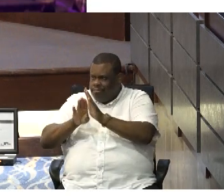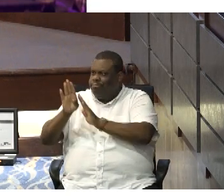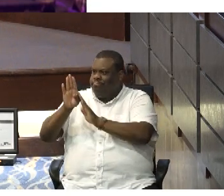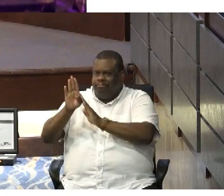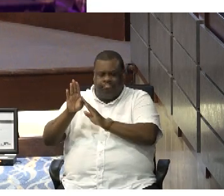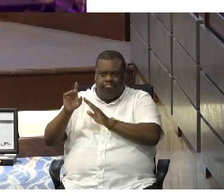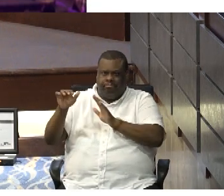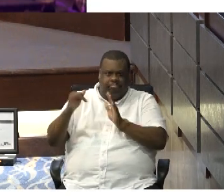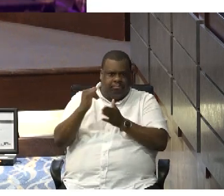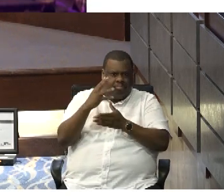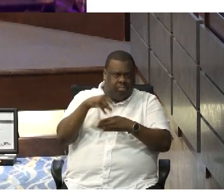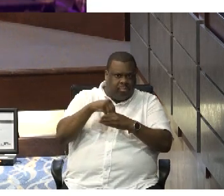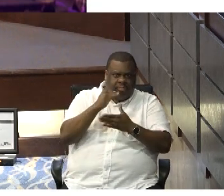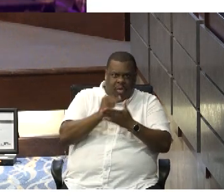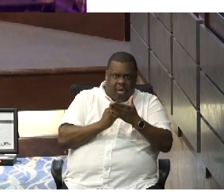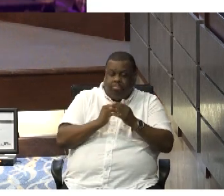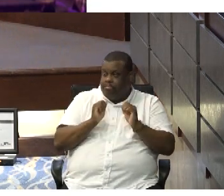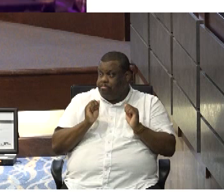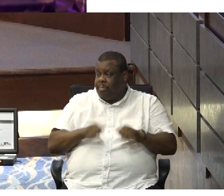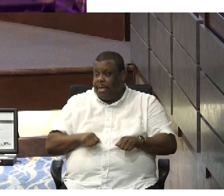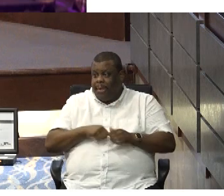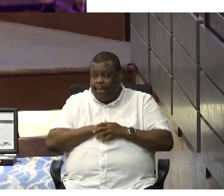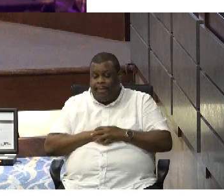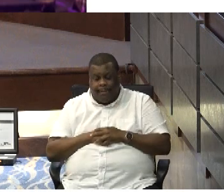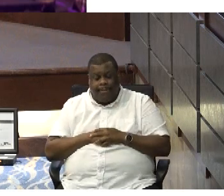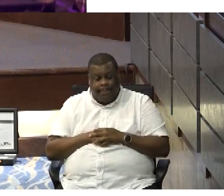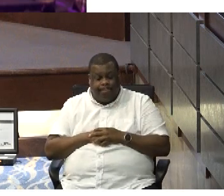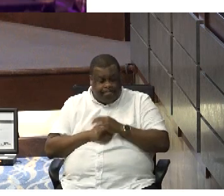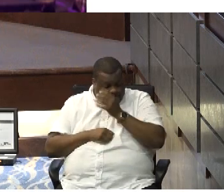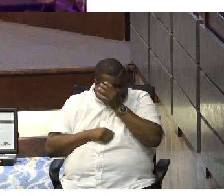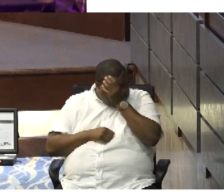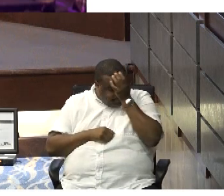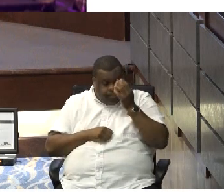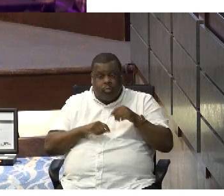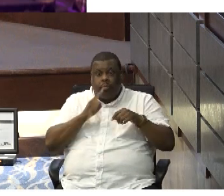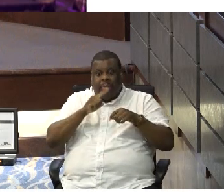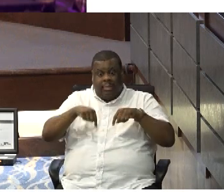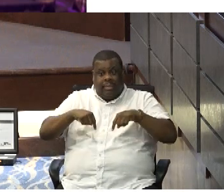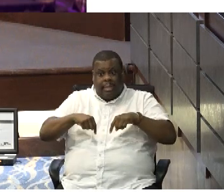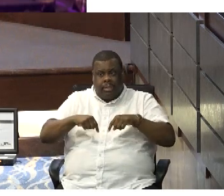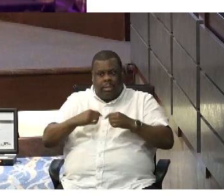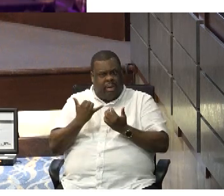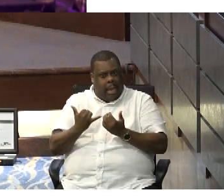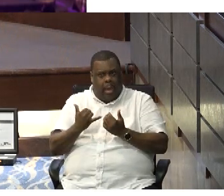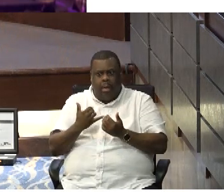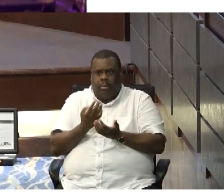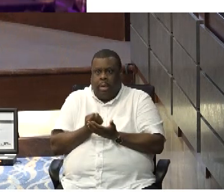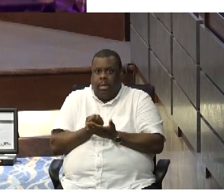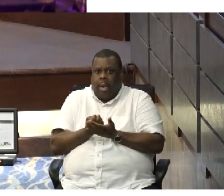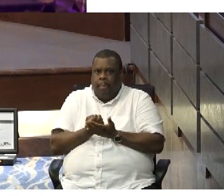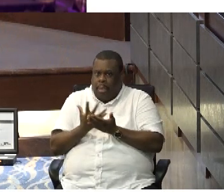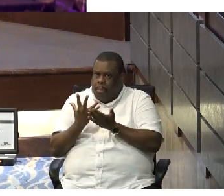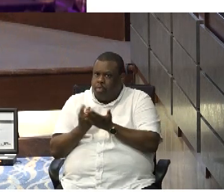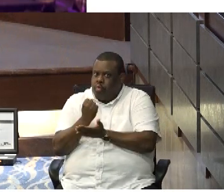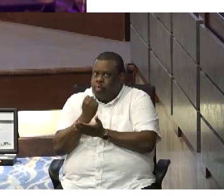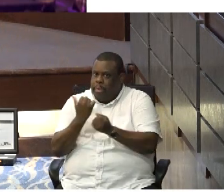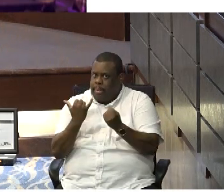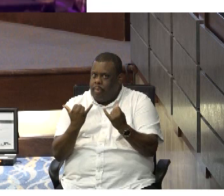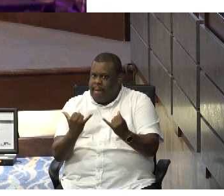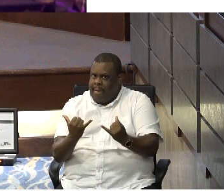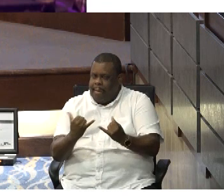So not only is this a really fantastic economic opportunity, but it's